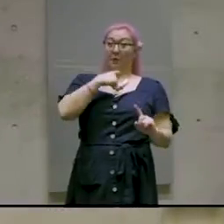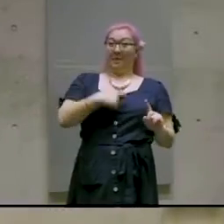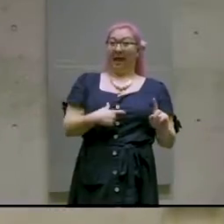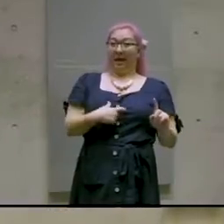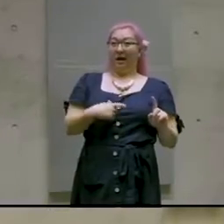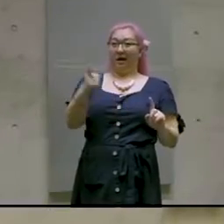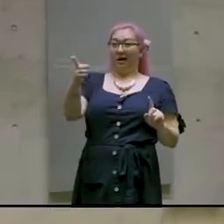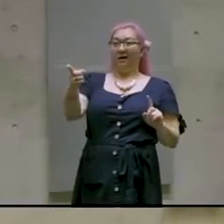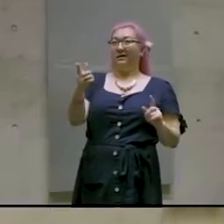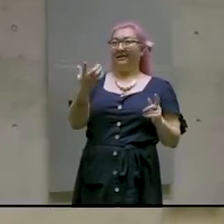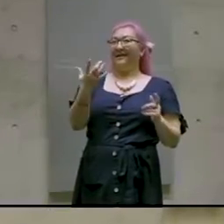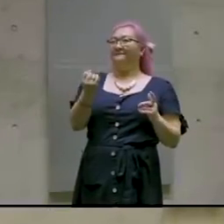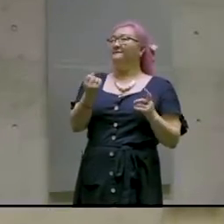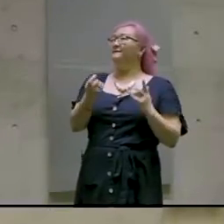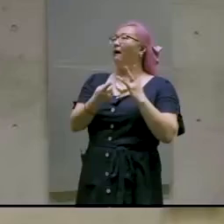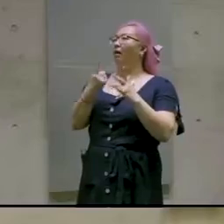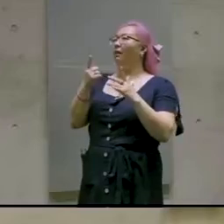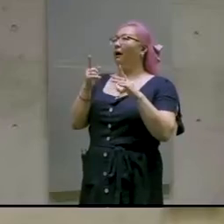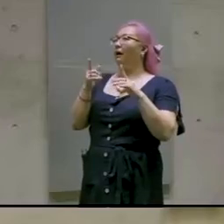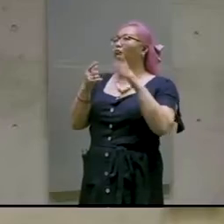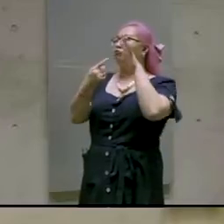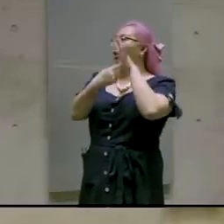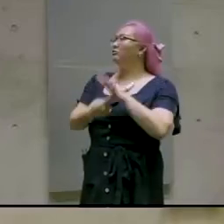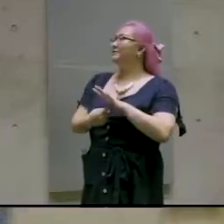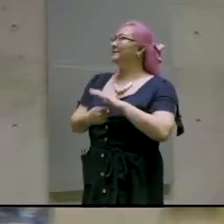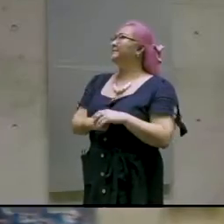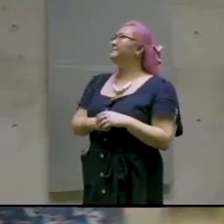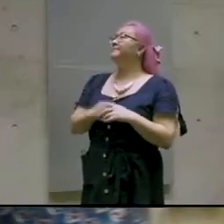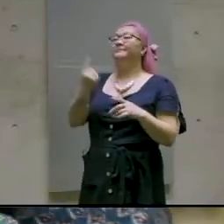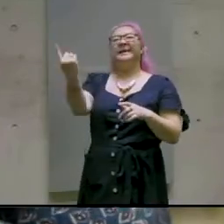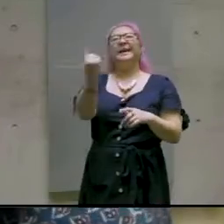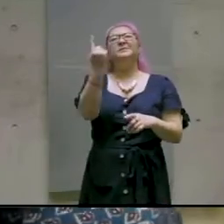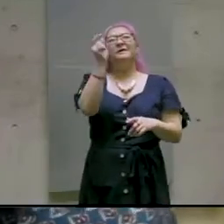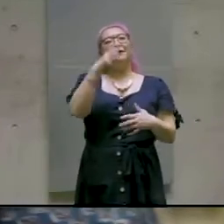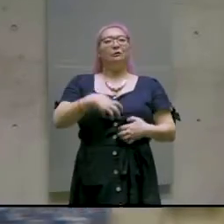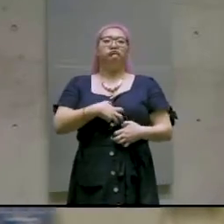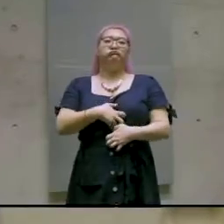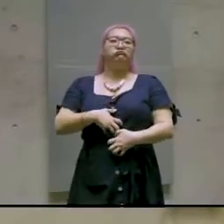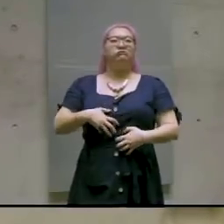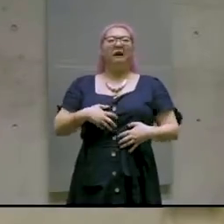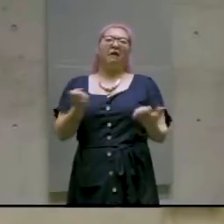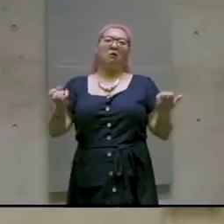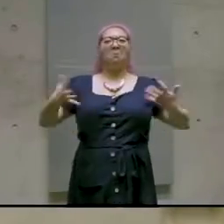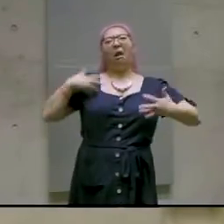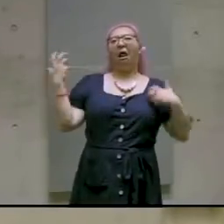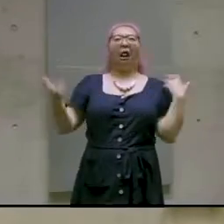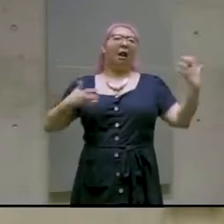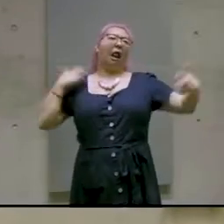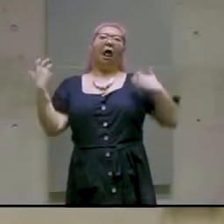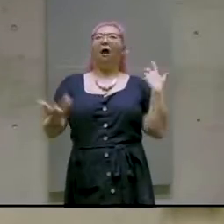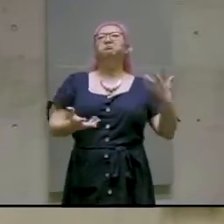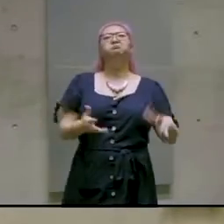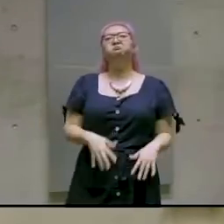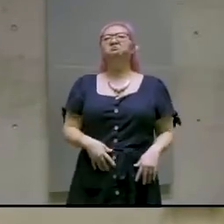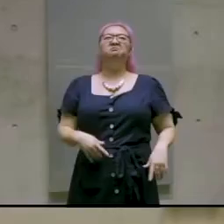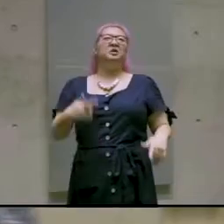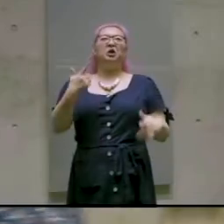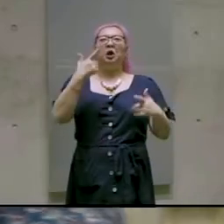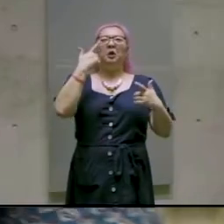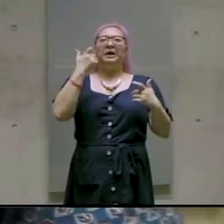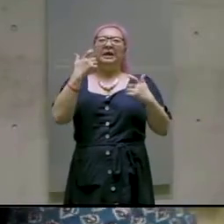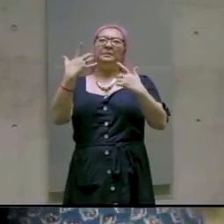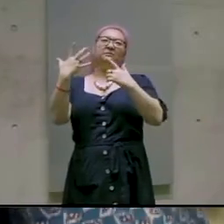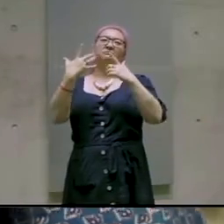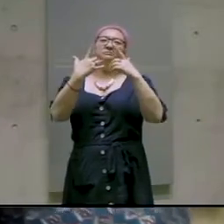the game itself, he is quite a conflicted character. He's kind of a very kind of blustery Anglican priest who's finding himself kind of being dragged under the ground